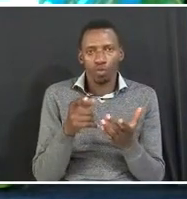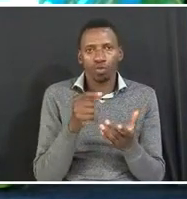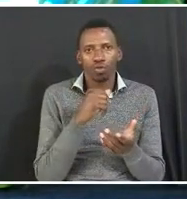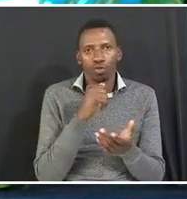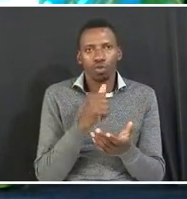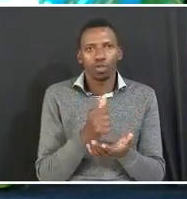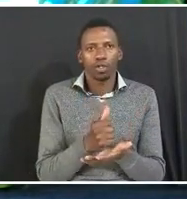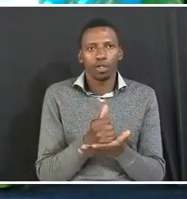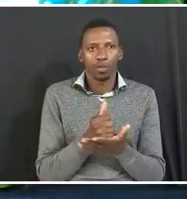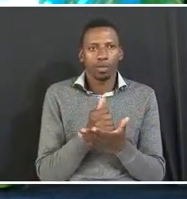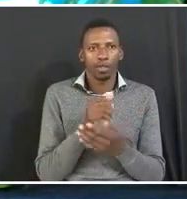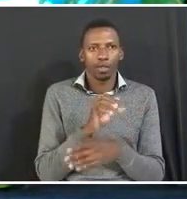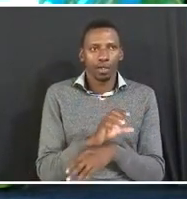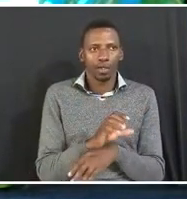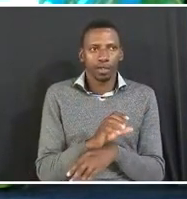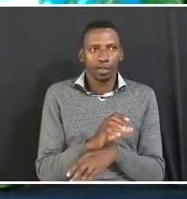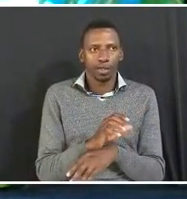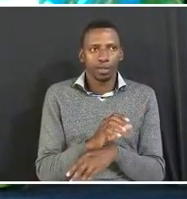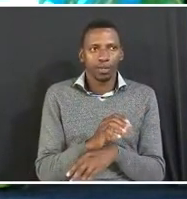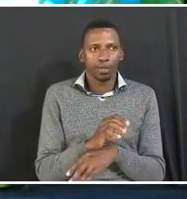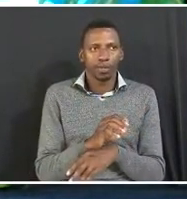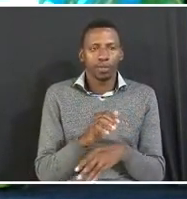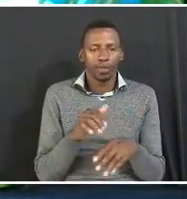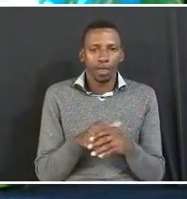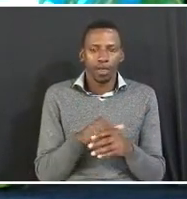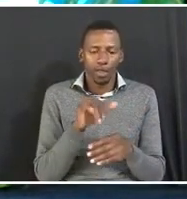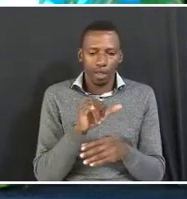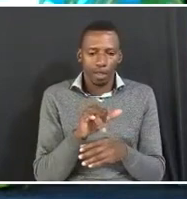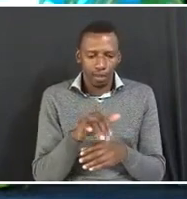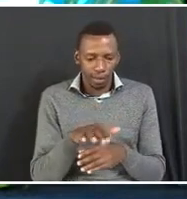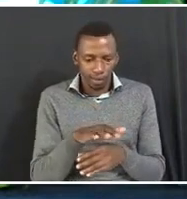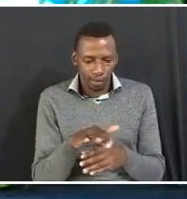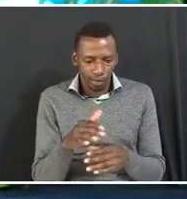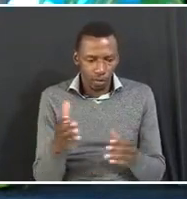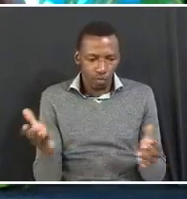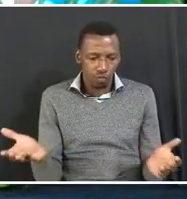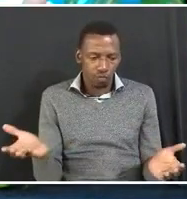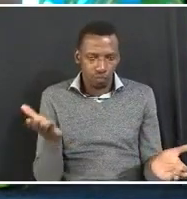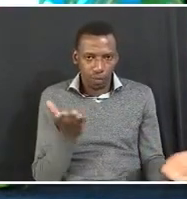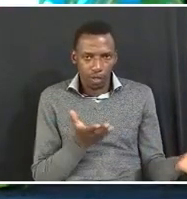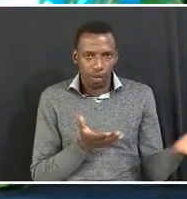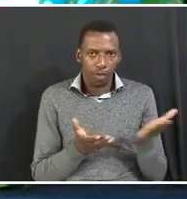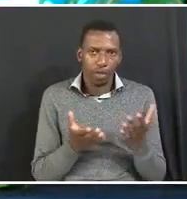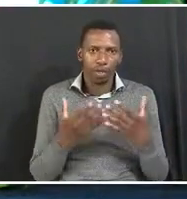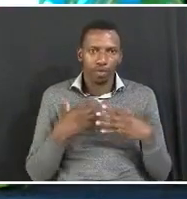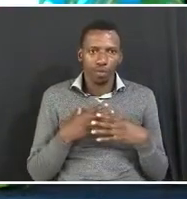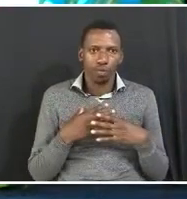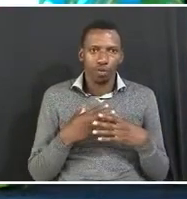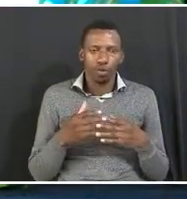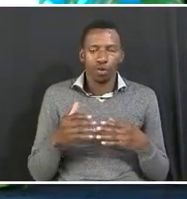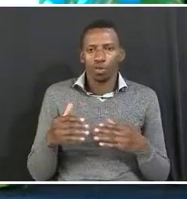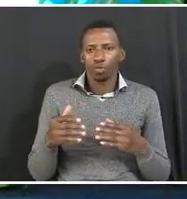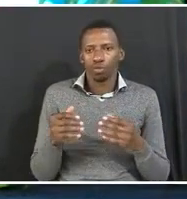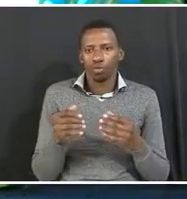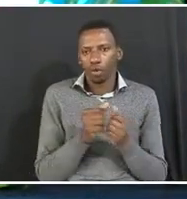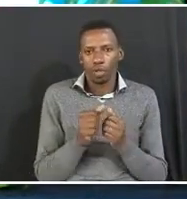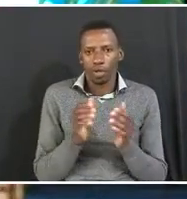the church in building that capacity or bringing people to the fold of Jesus Christ.